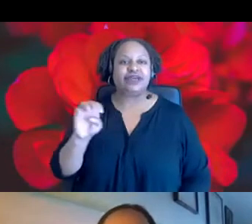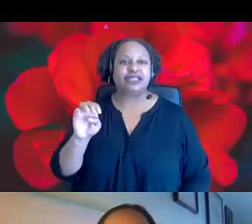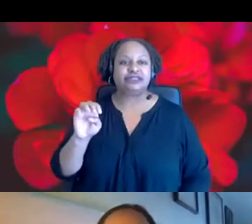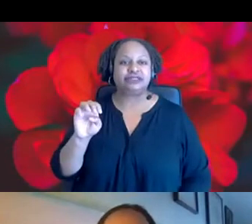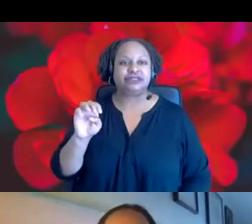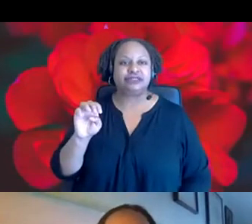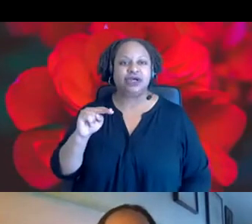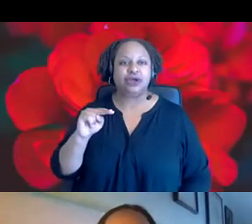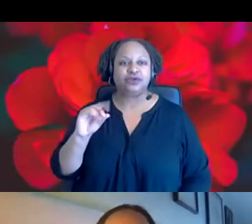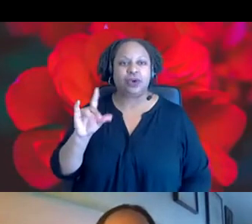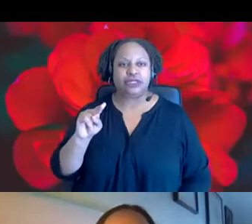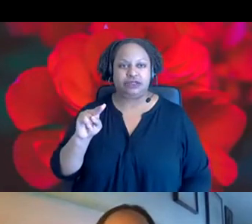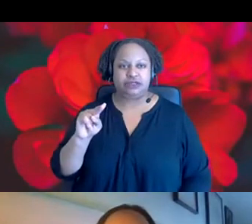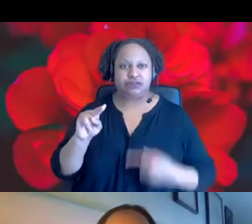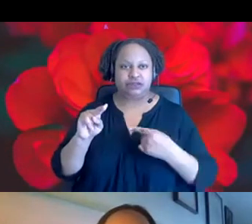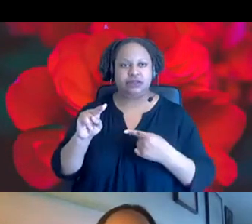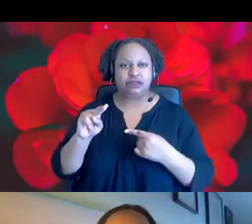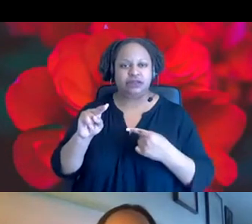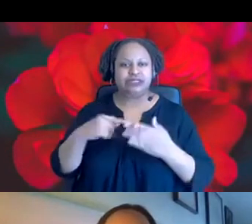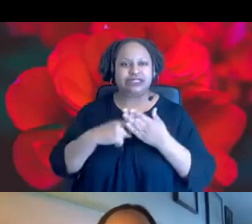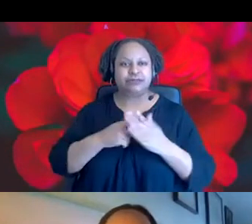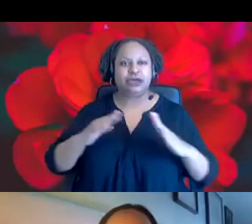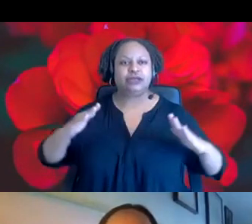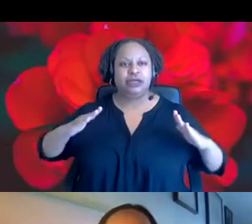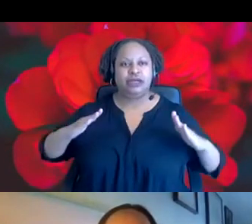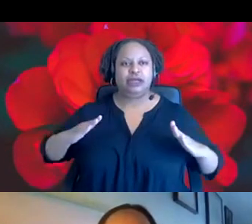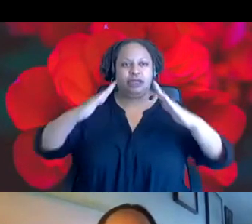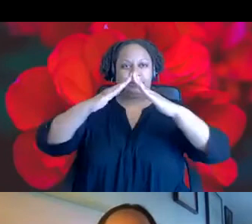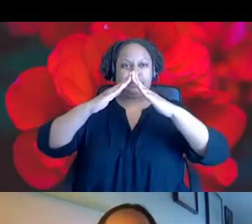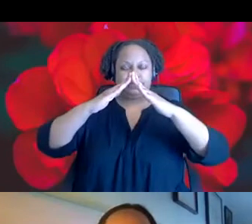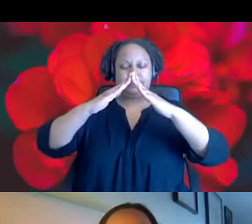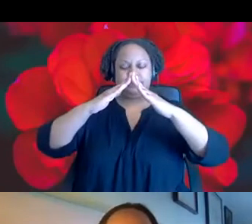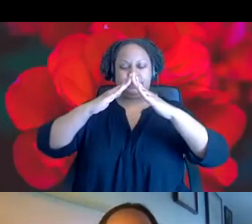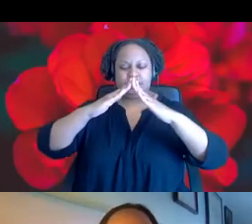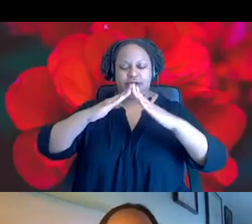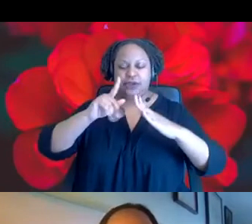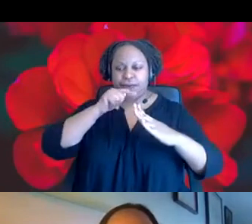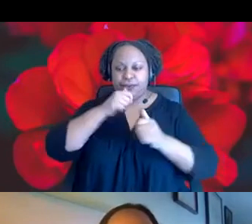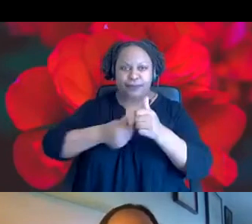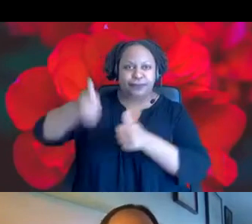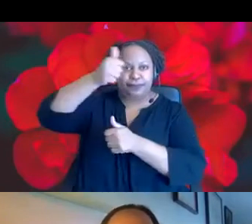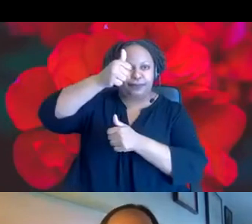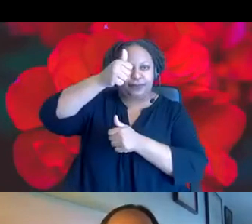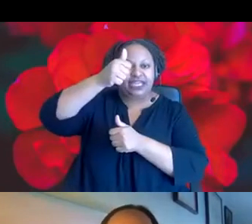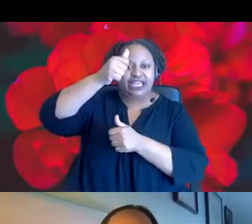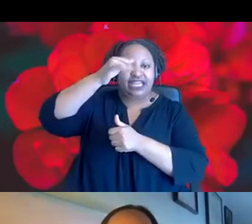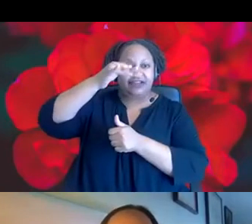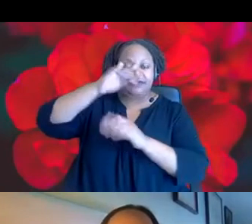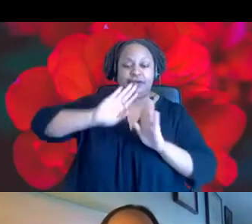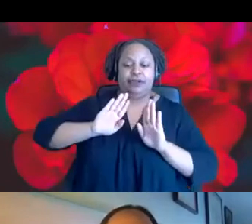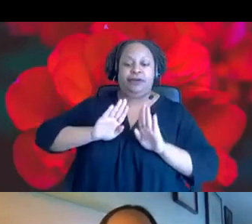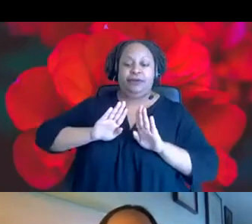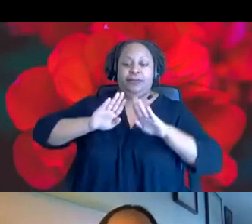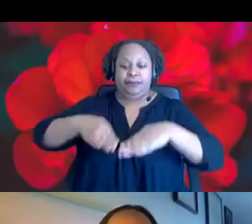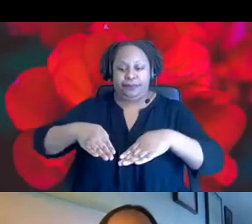there's this hierarchy that is a pyramid. And if we turn it on its side and round it out, it becomes a circle. And that if